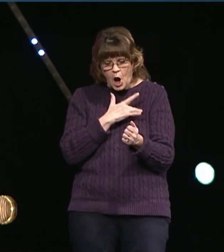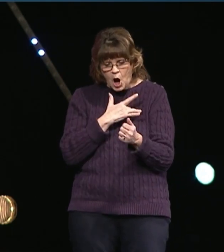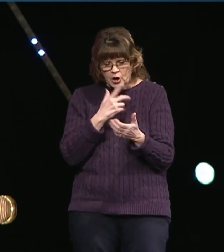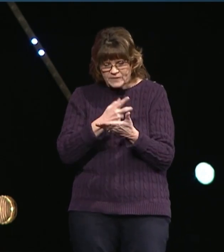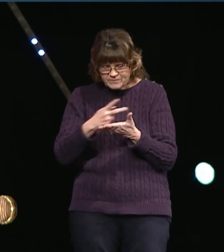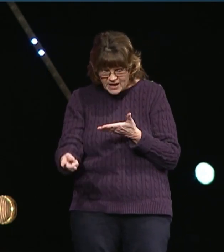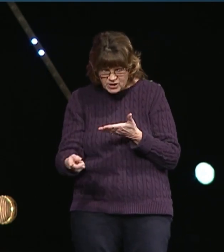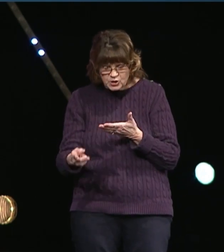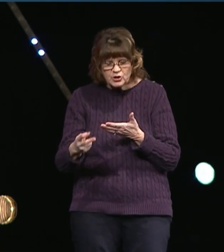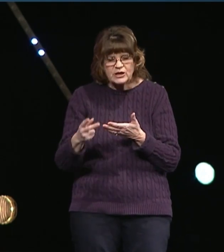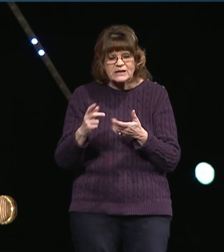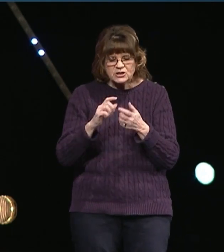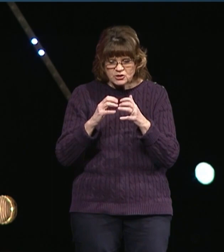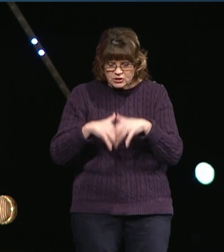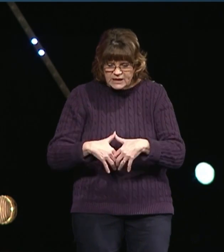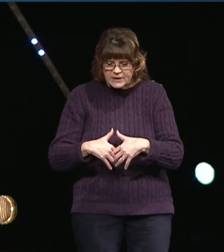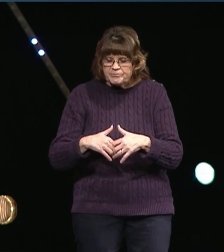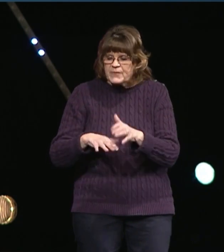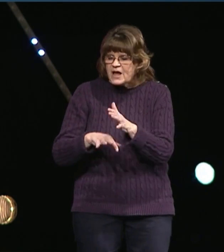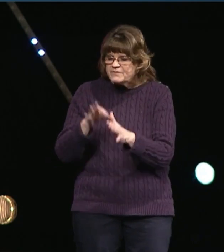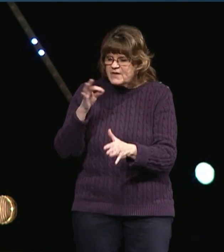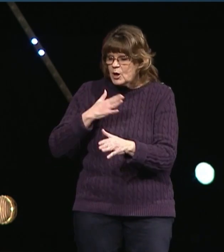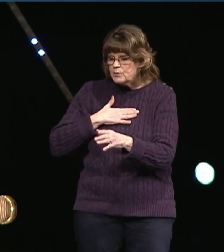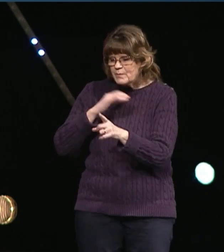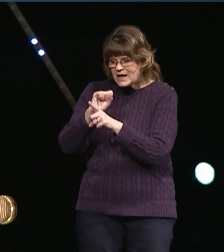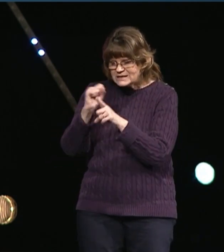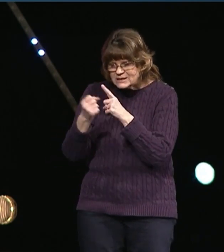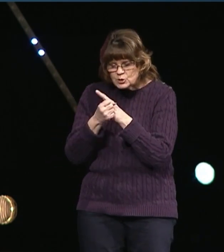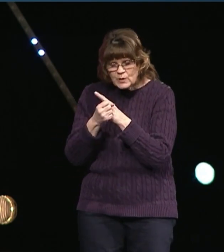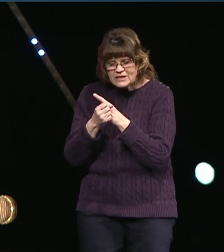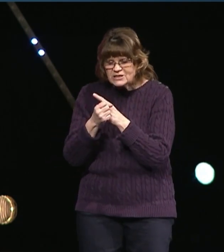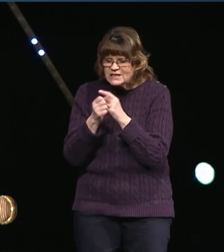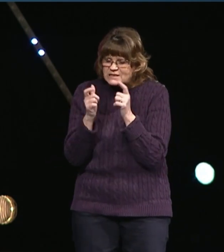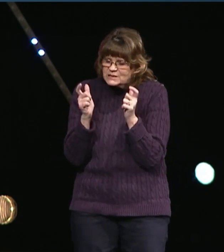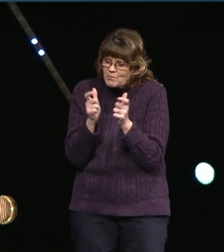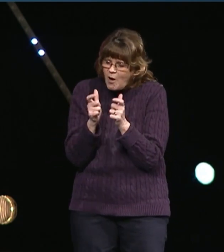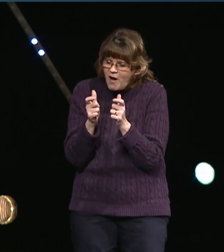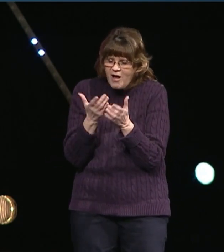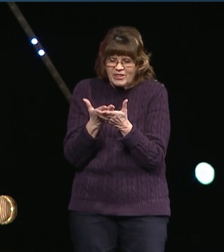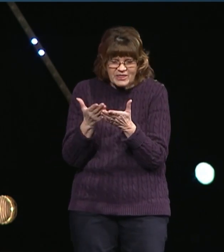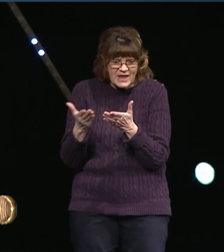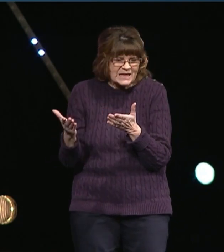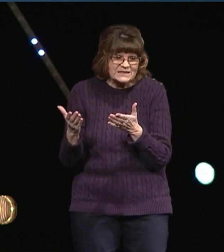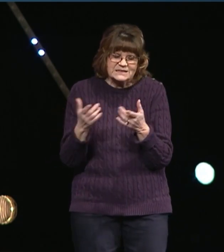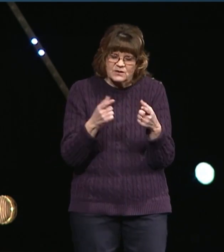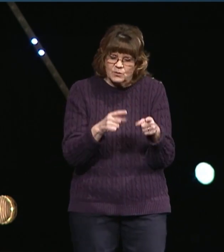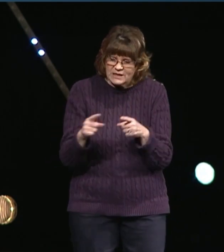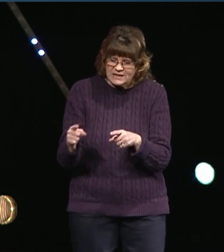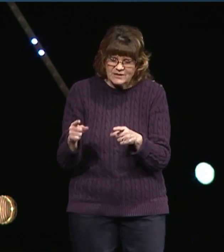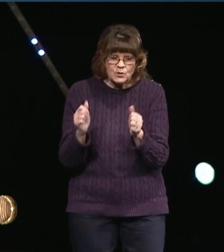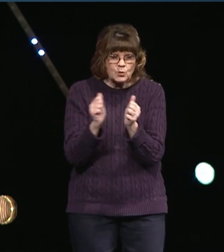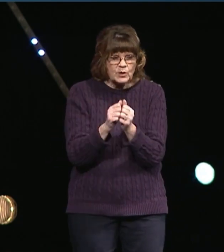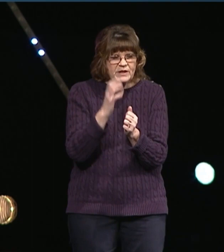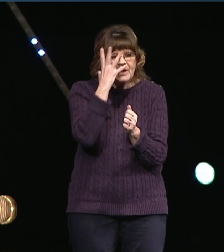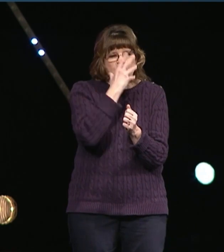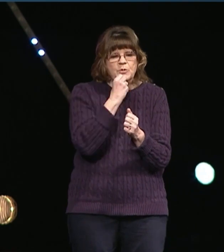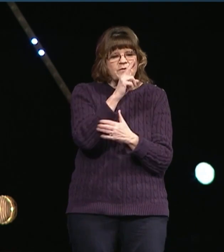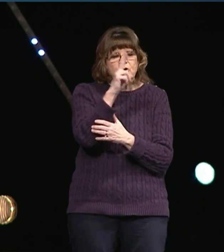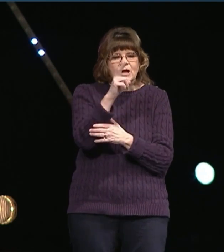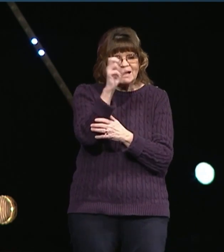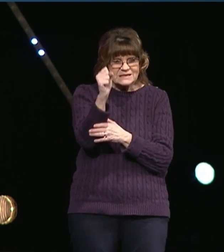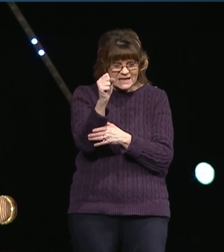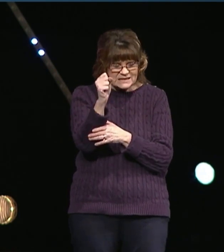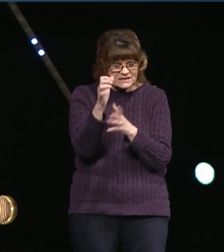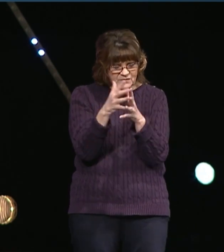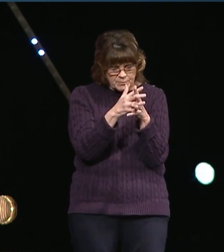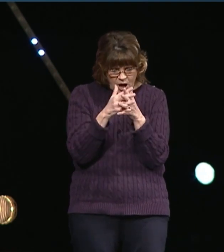take my life, I find my situation a small thing in light of what is happening to our beautiful United States of America.